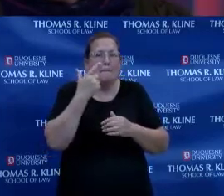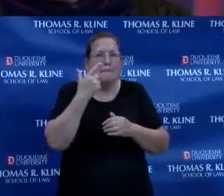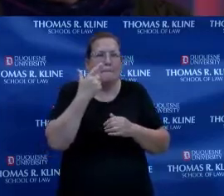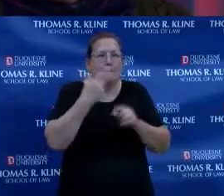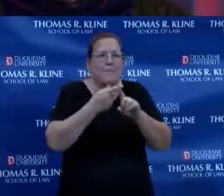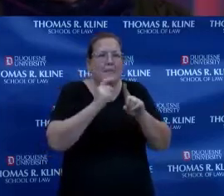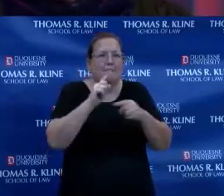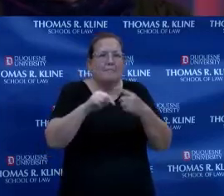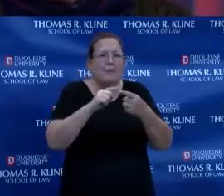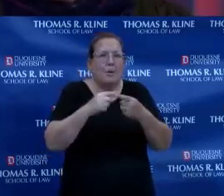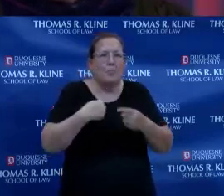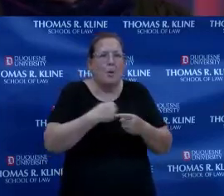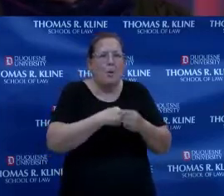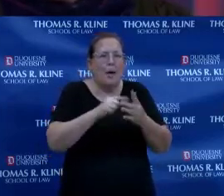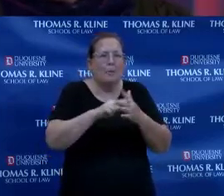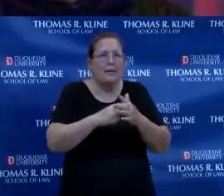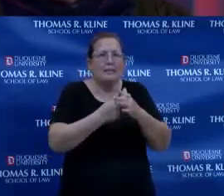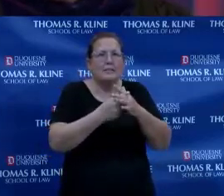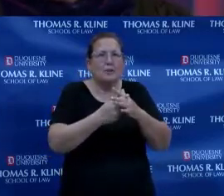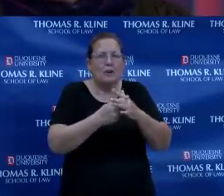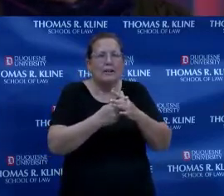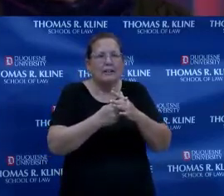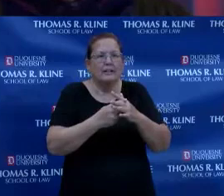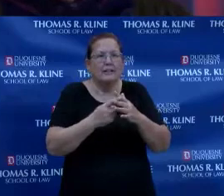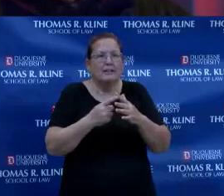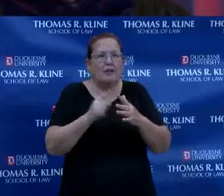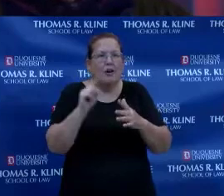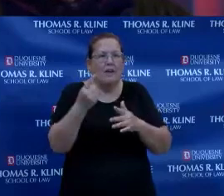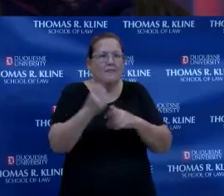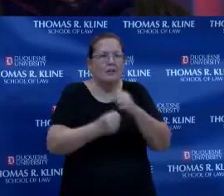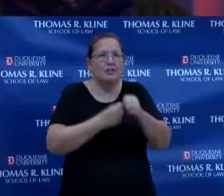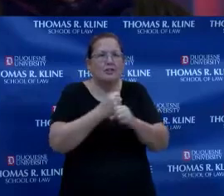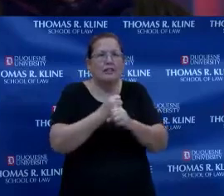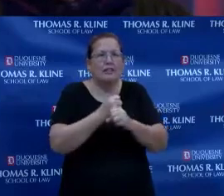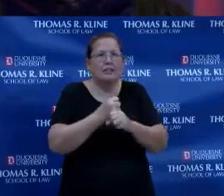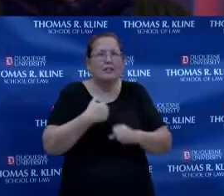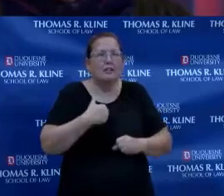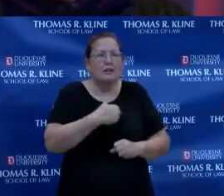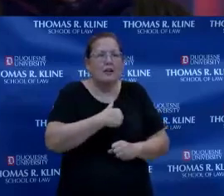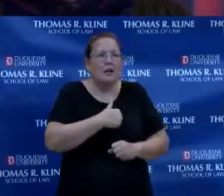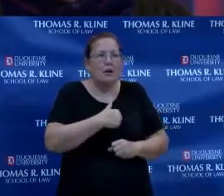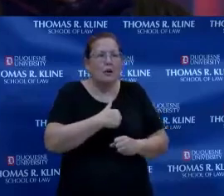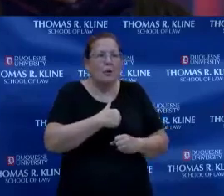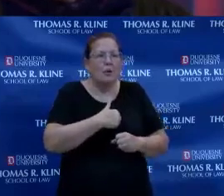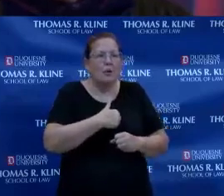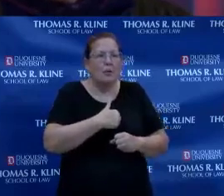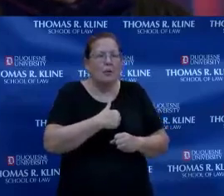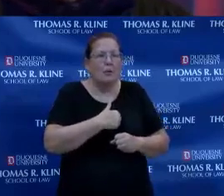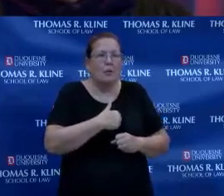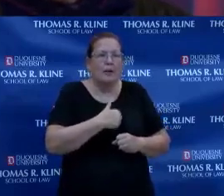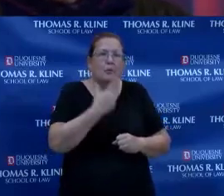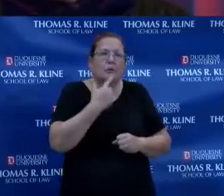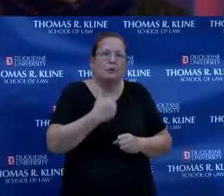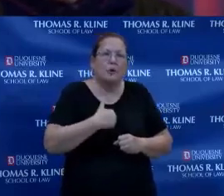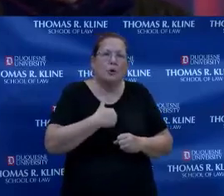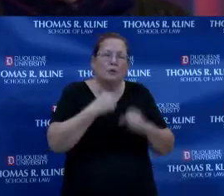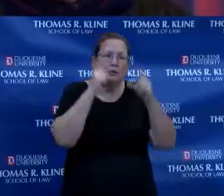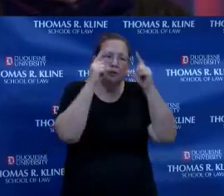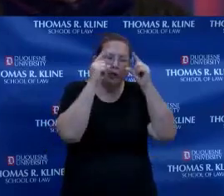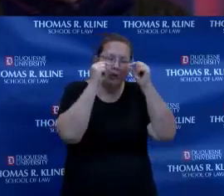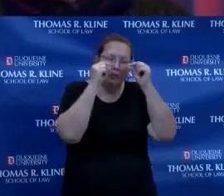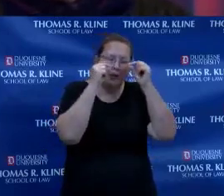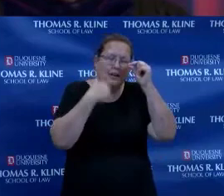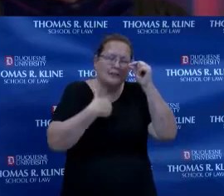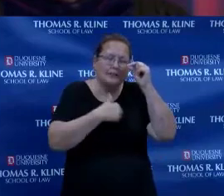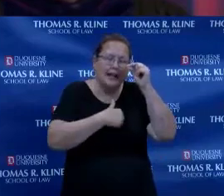writing class at the end of my first year. We were instructed to close our eyes as she described how